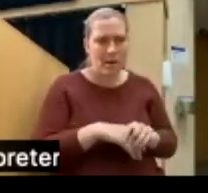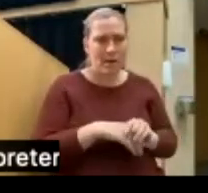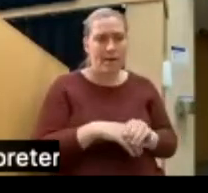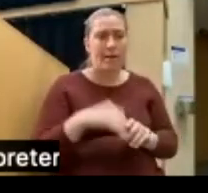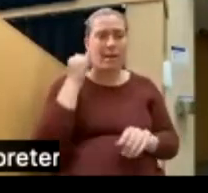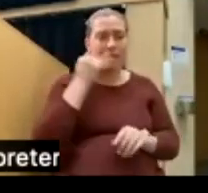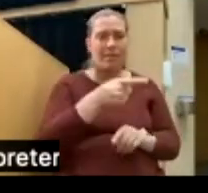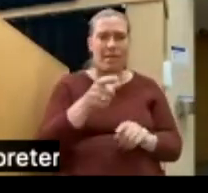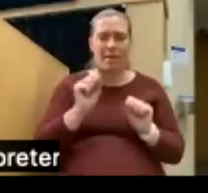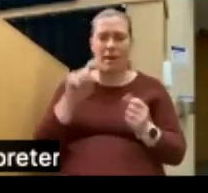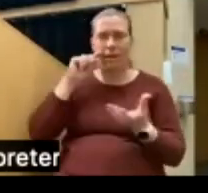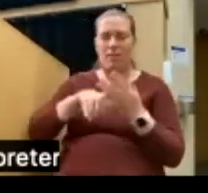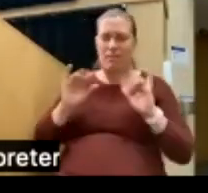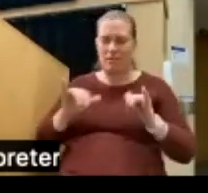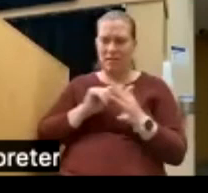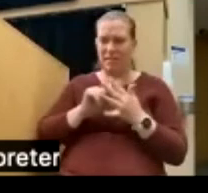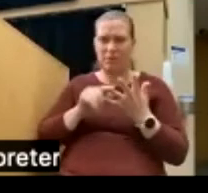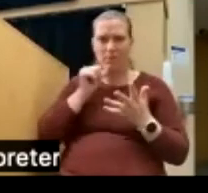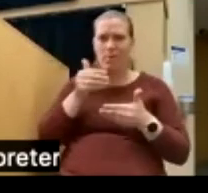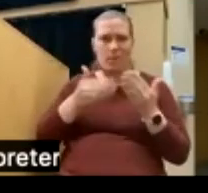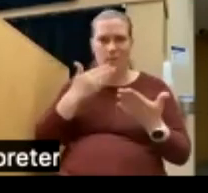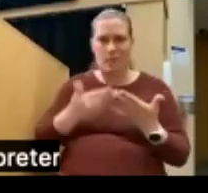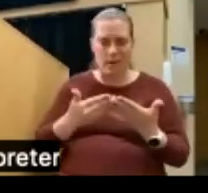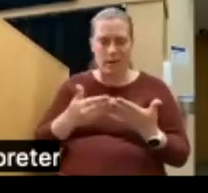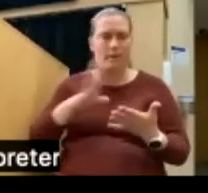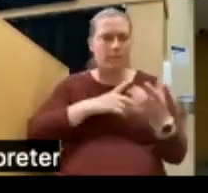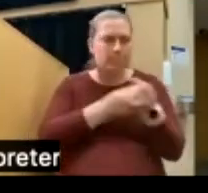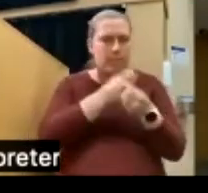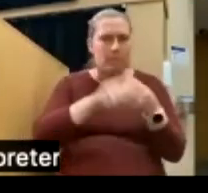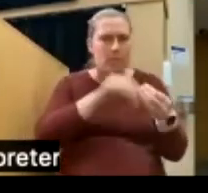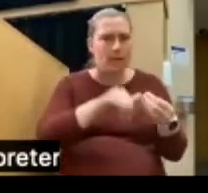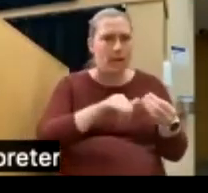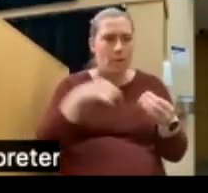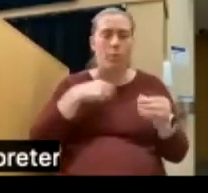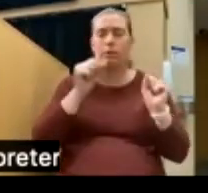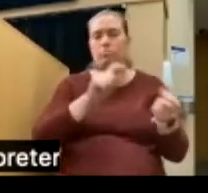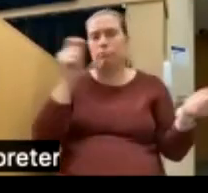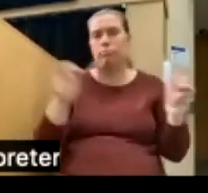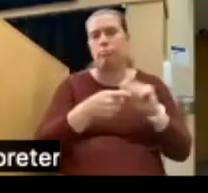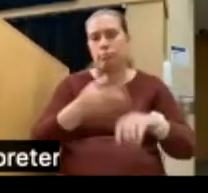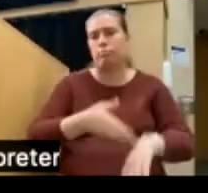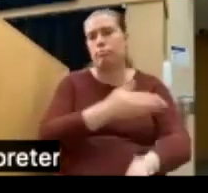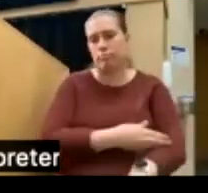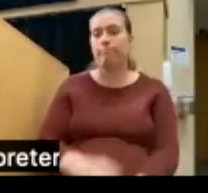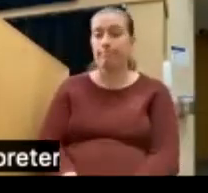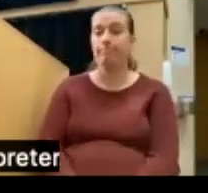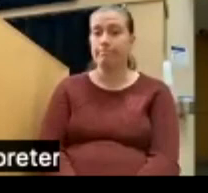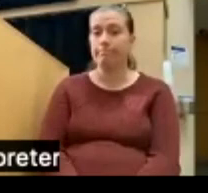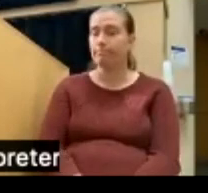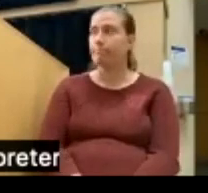not going well and can see it and reduce the shame around that, we can do a world of good, even within the house of medicine.